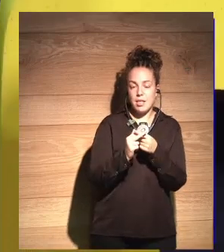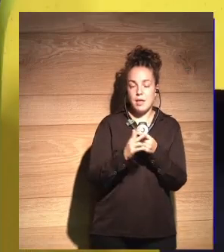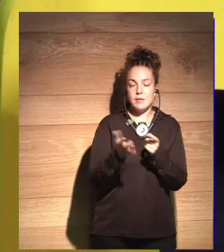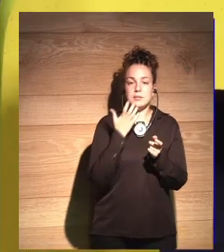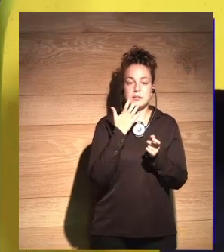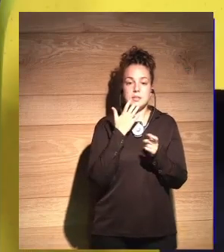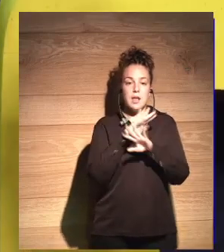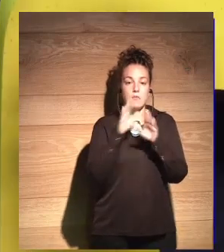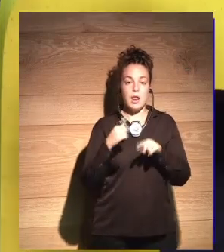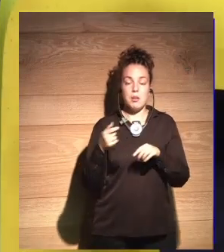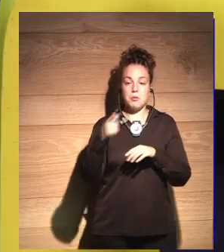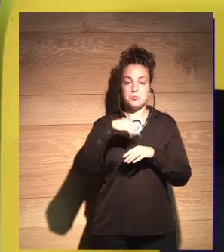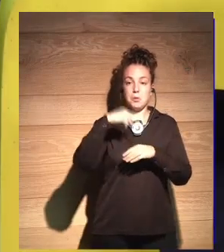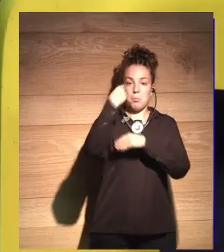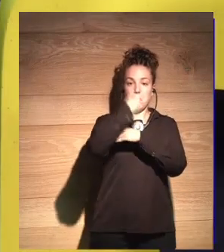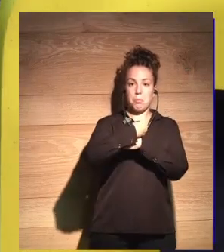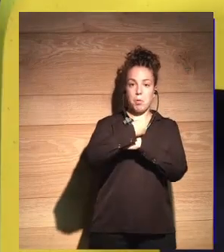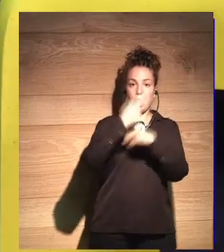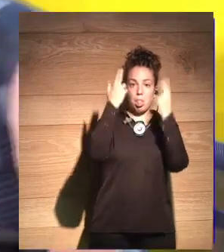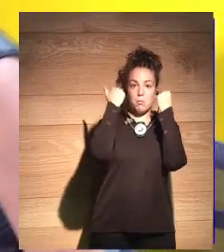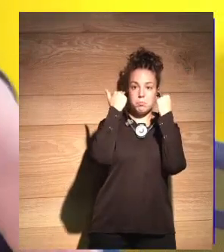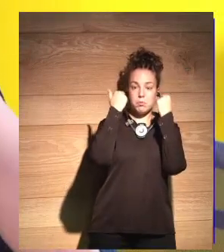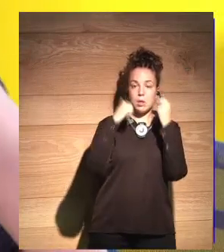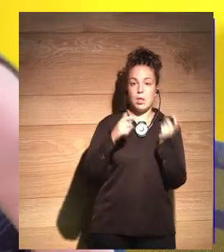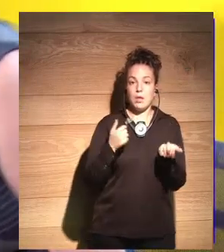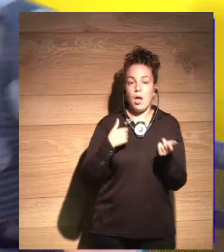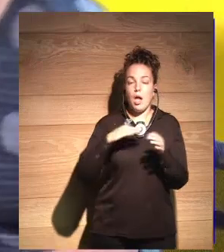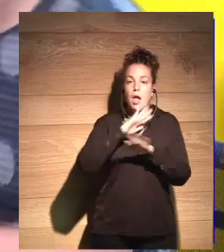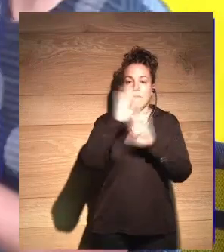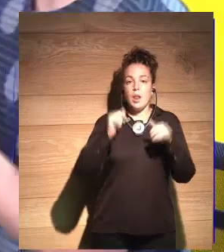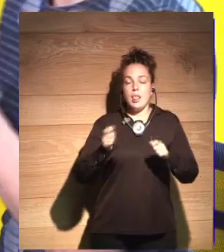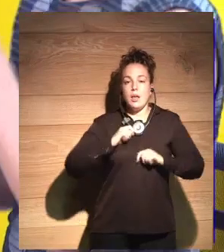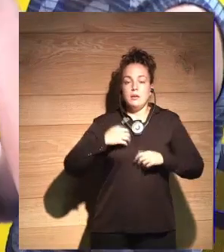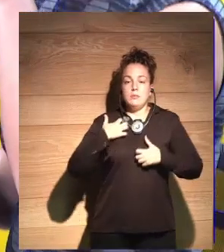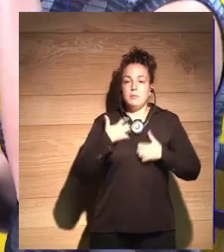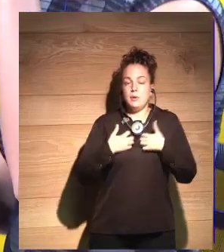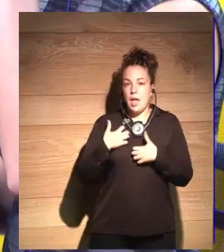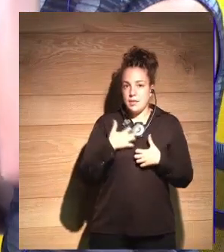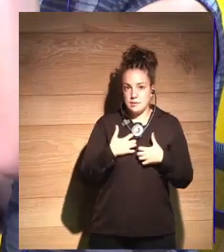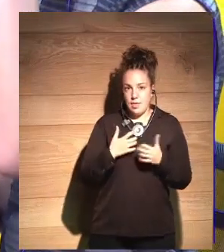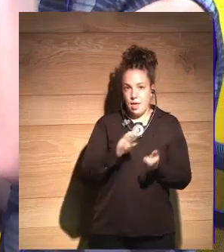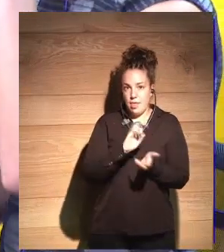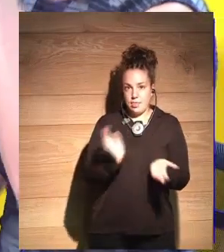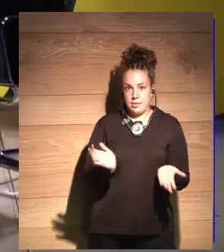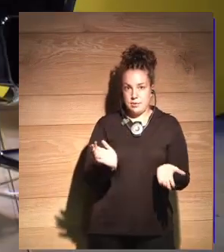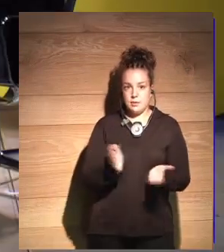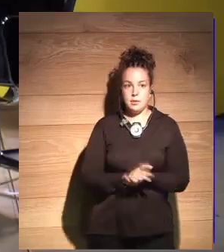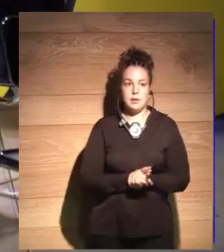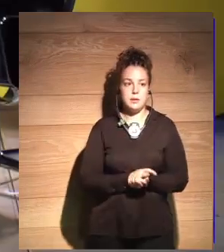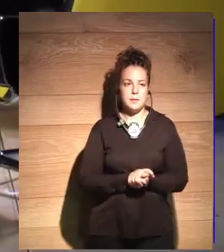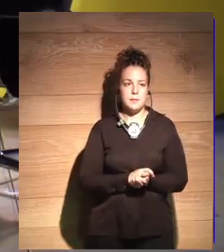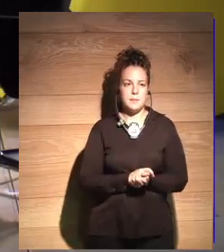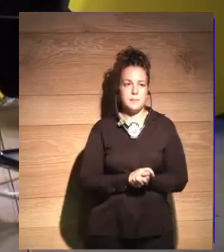and we're more likely to commit suicide. I mean, this question always comes up, and the word dystopia, I think it's